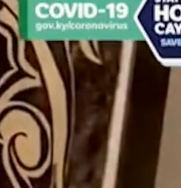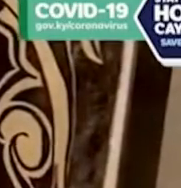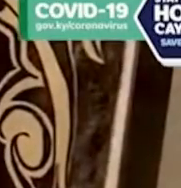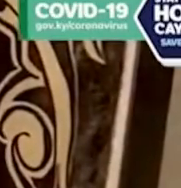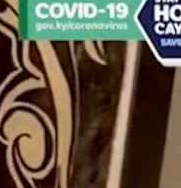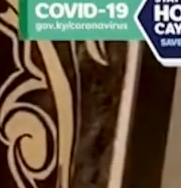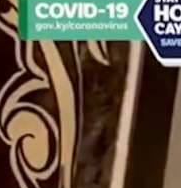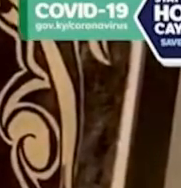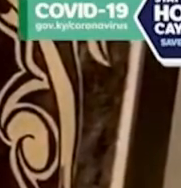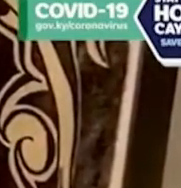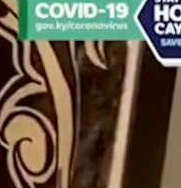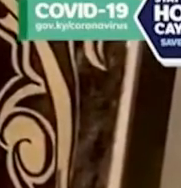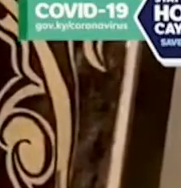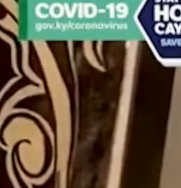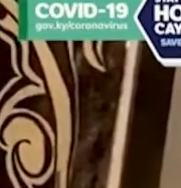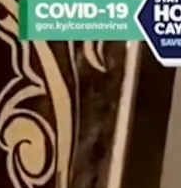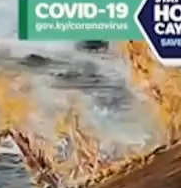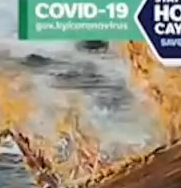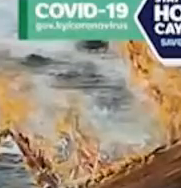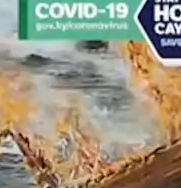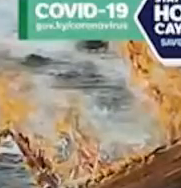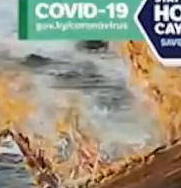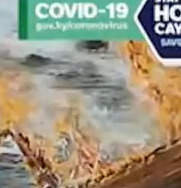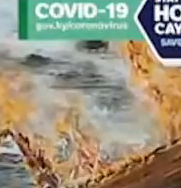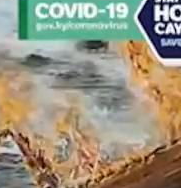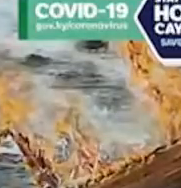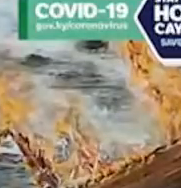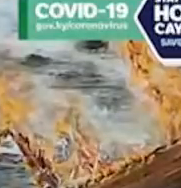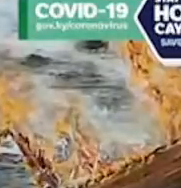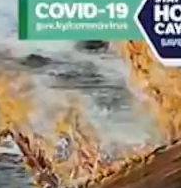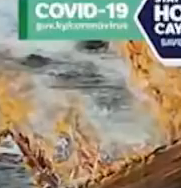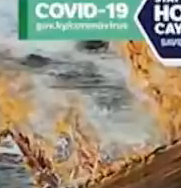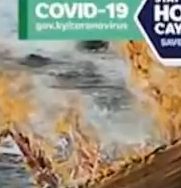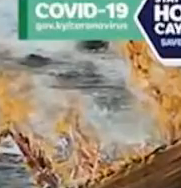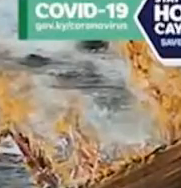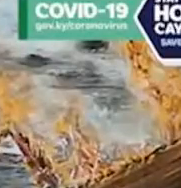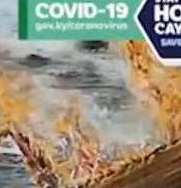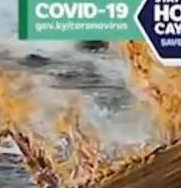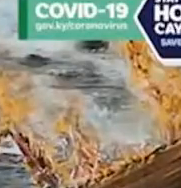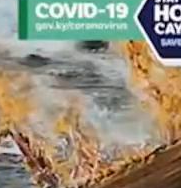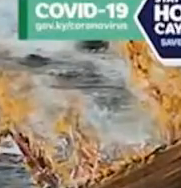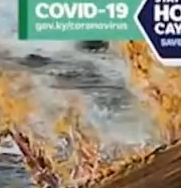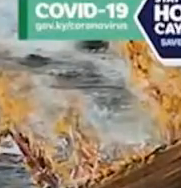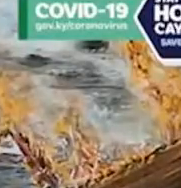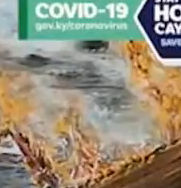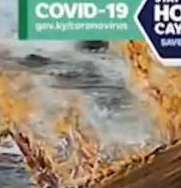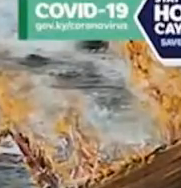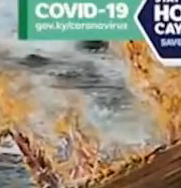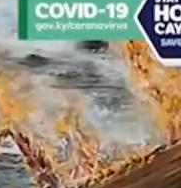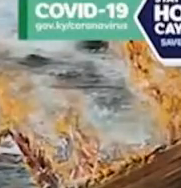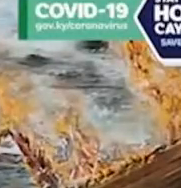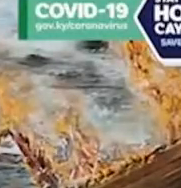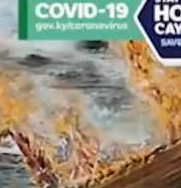I'm staying home for my students. Aye, Captain West here stays